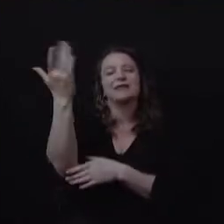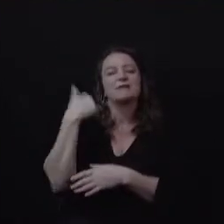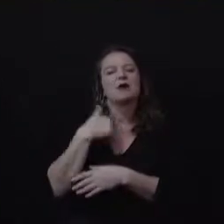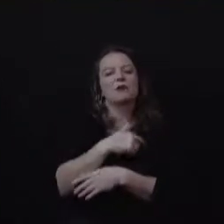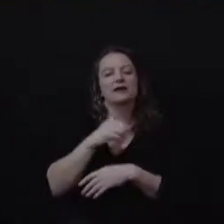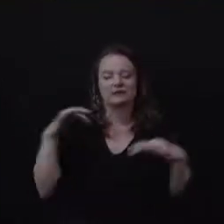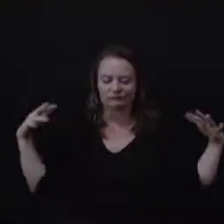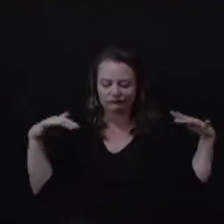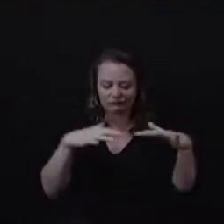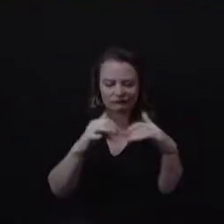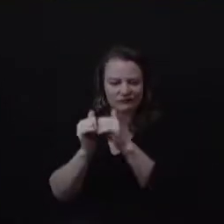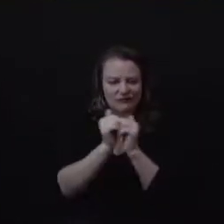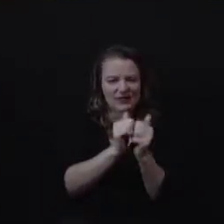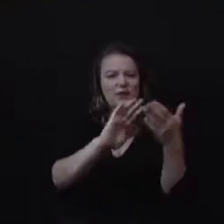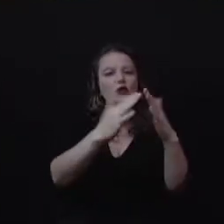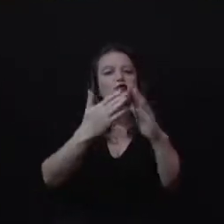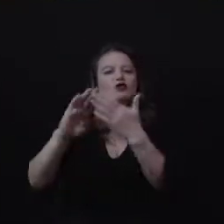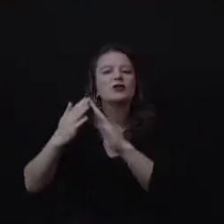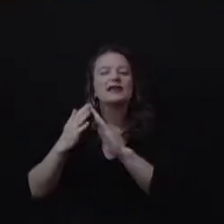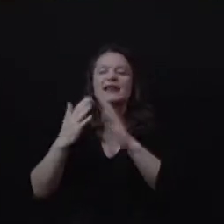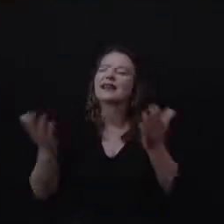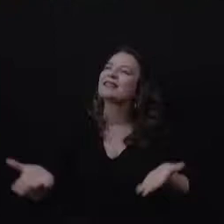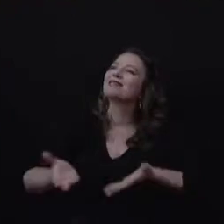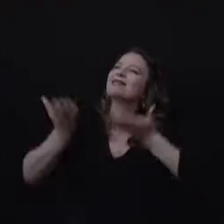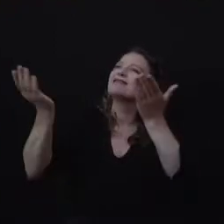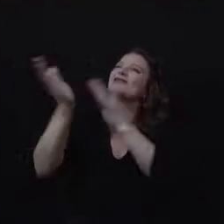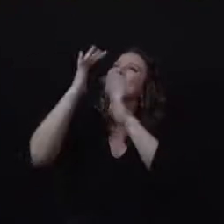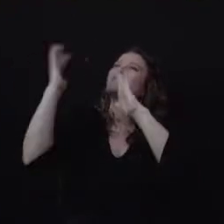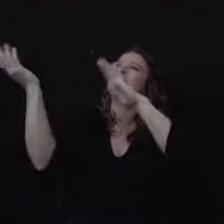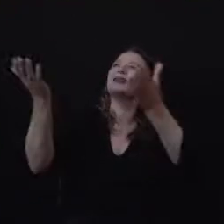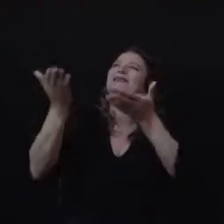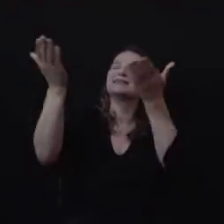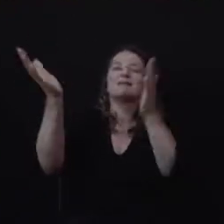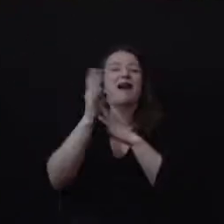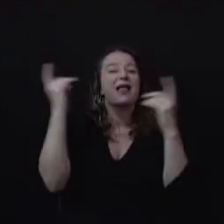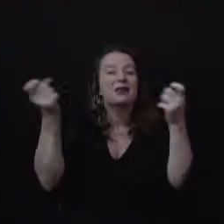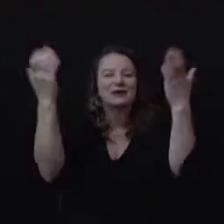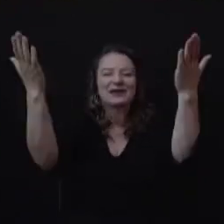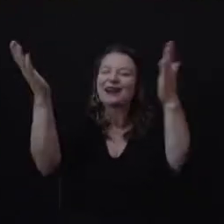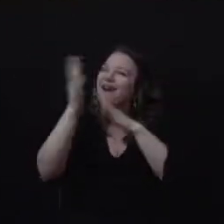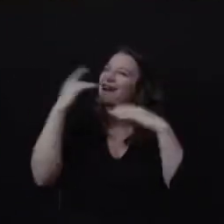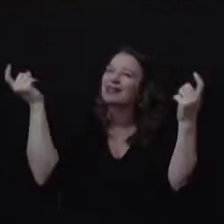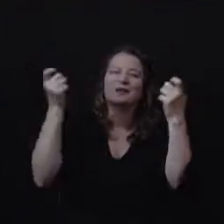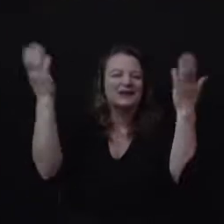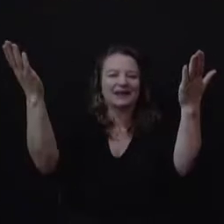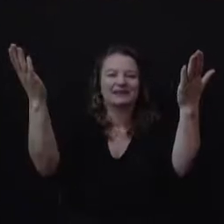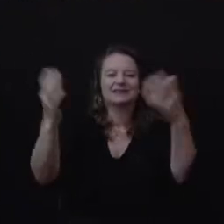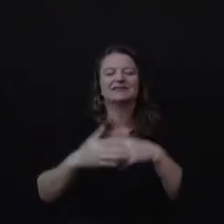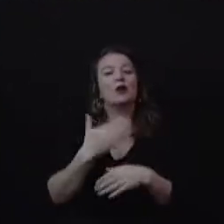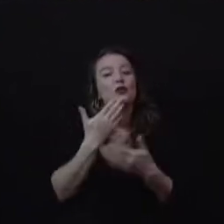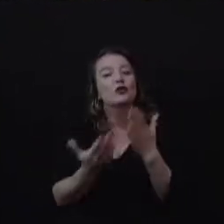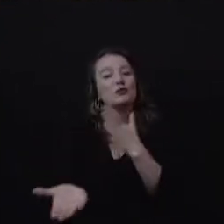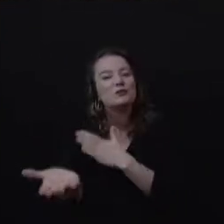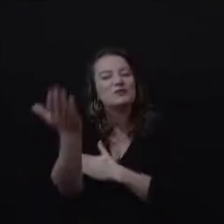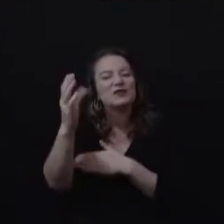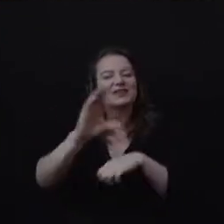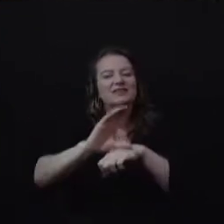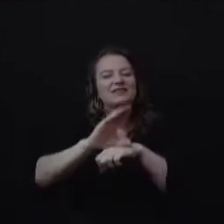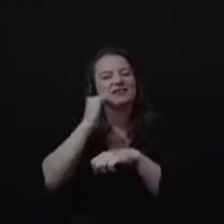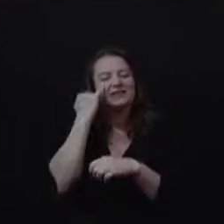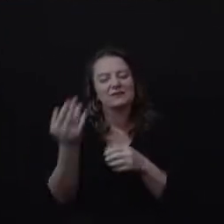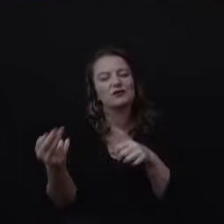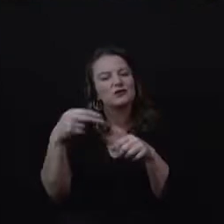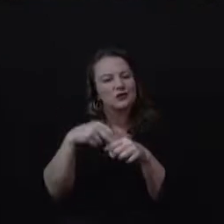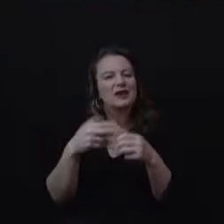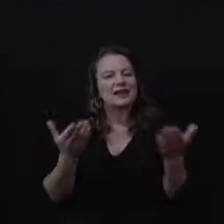together in this community and lift up our praise to Him. Hallelujah. Hallelujah. Well, good morning, church. If you are joining